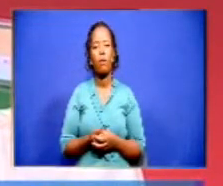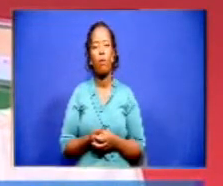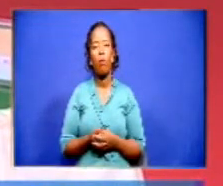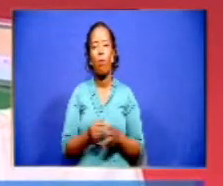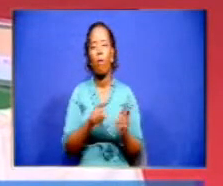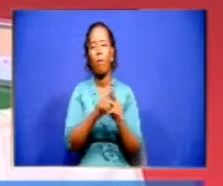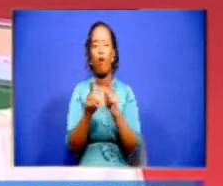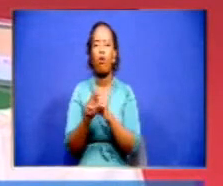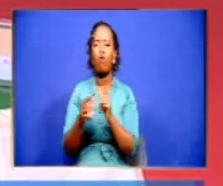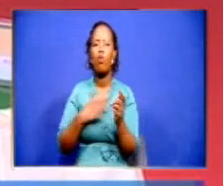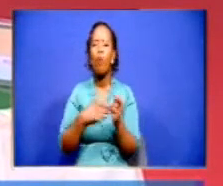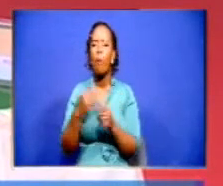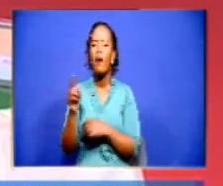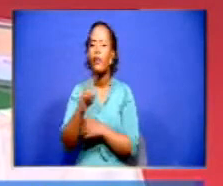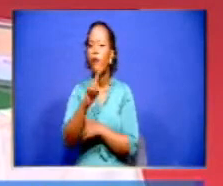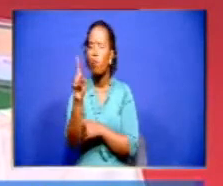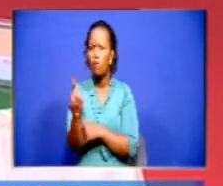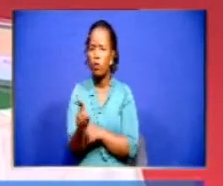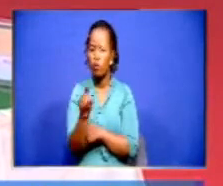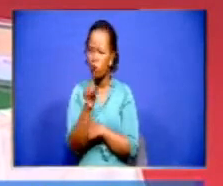And the question, my Lord, is to